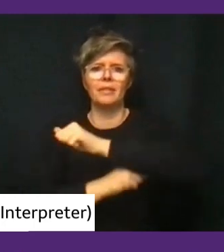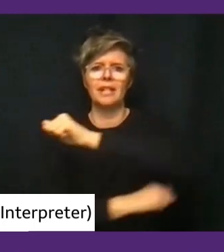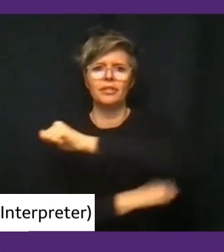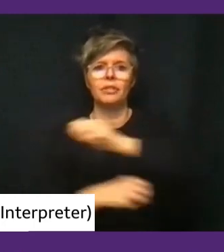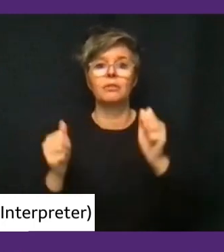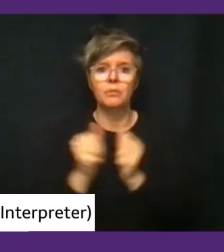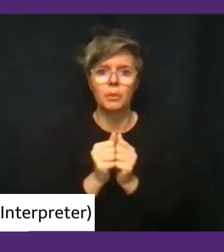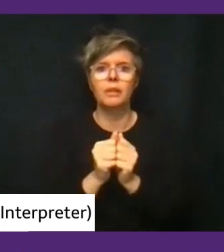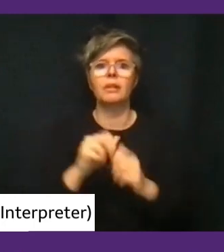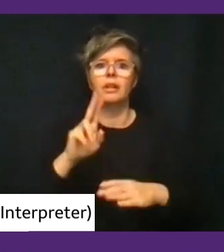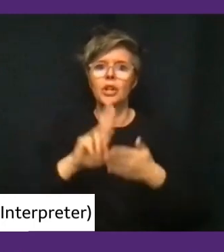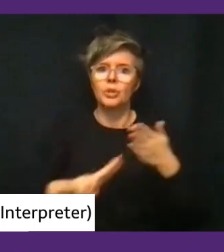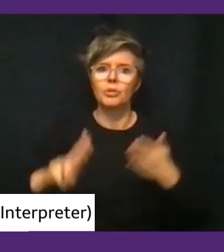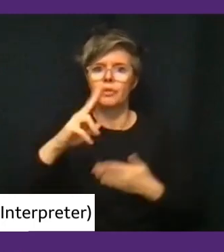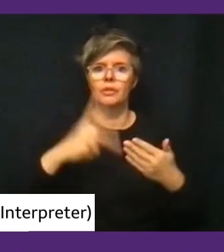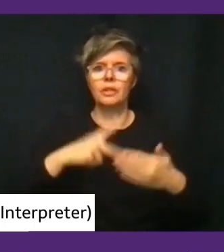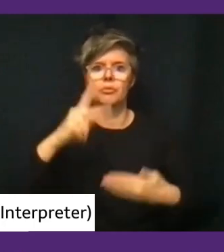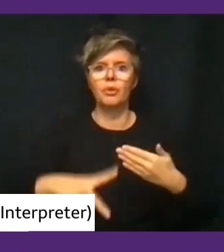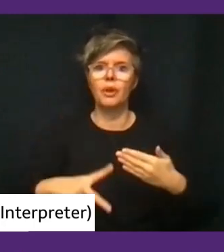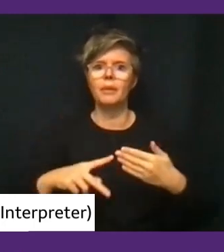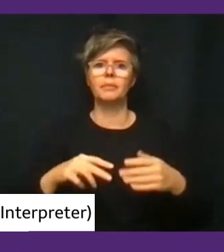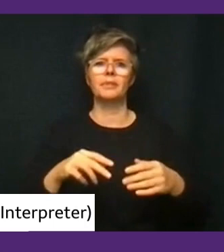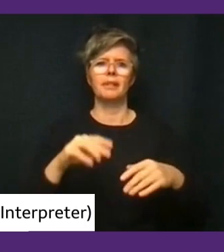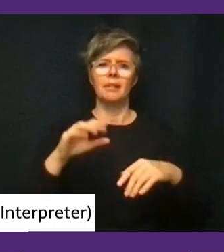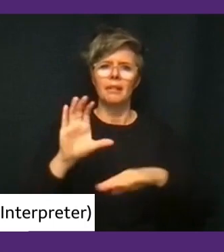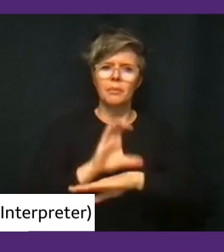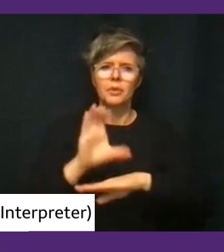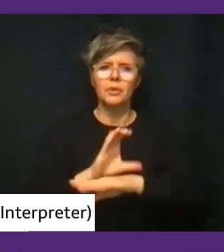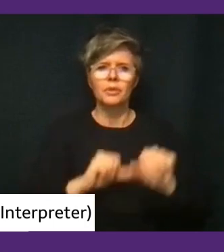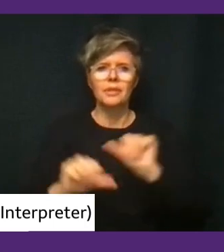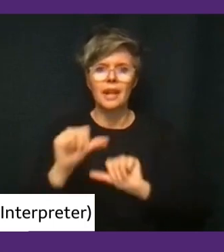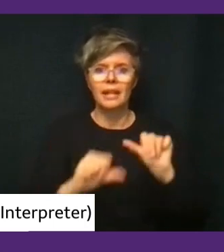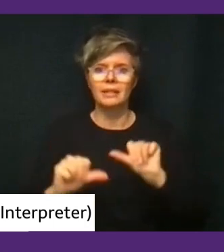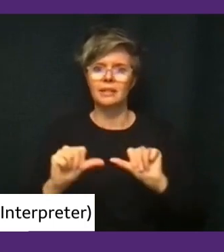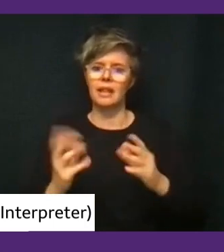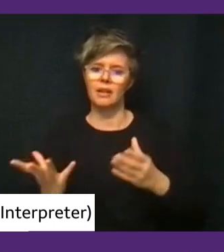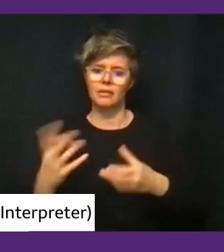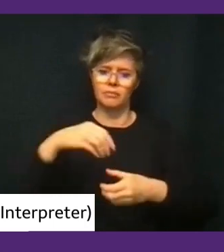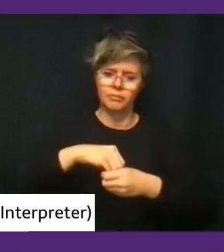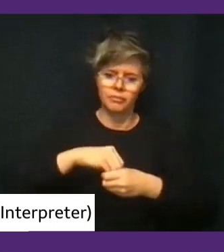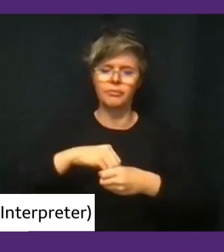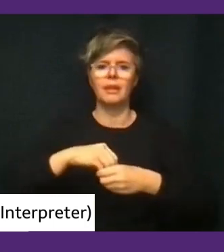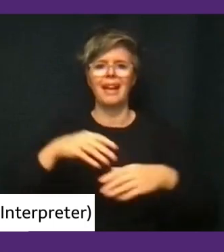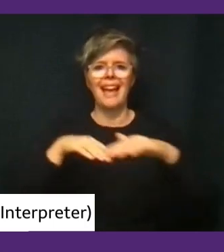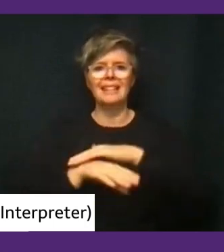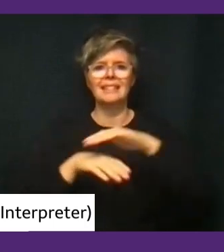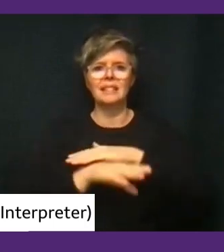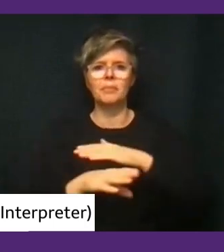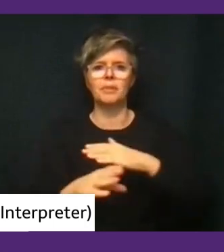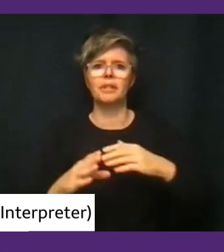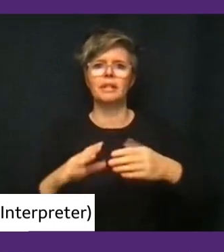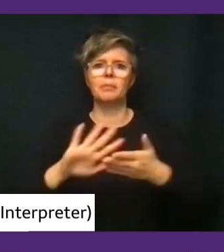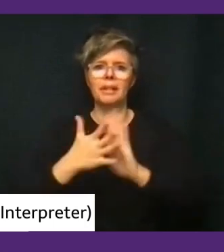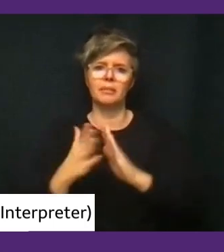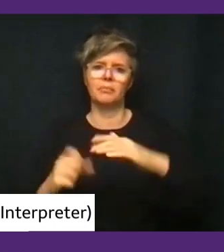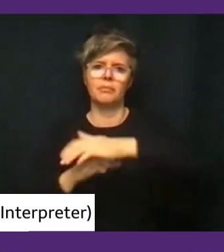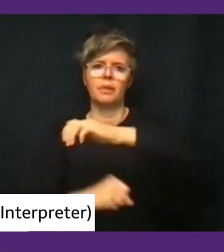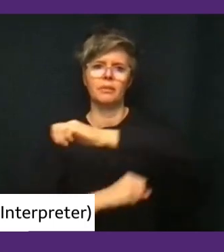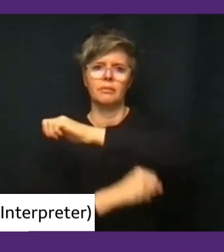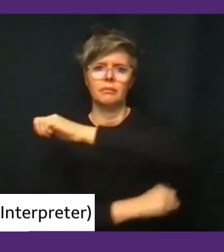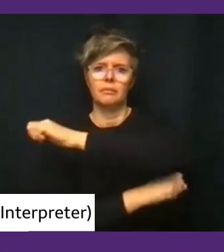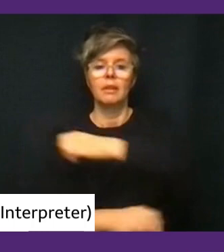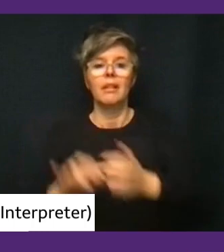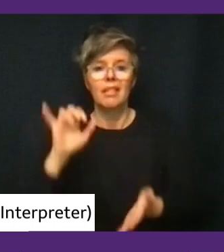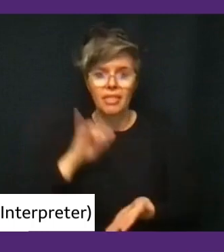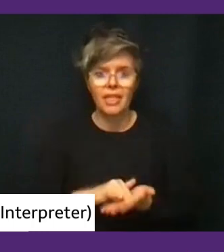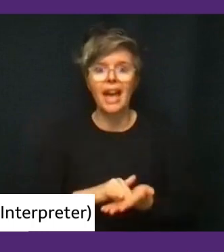and things like that, to make sure that students really get that this is a core part of